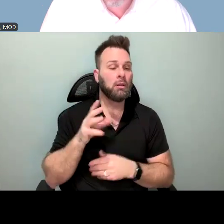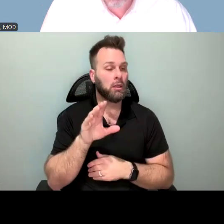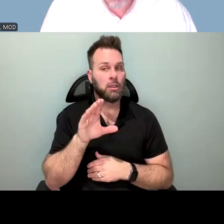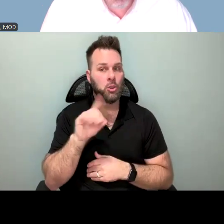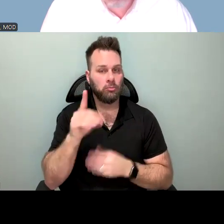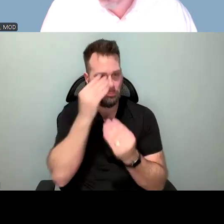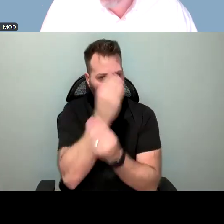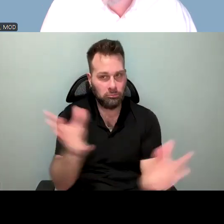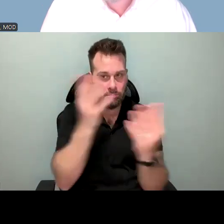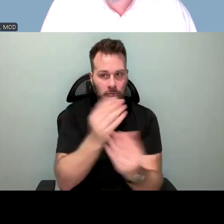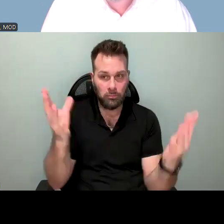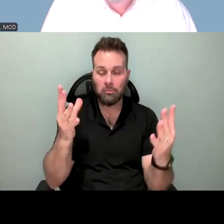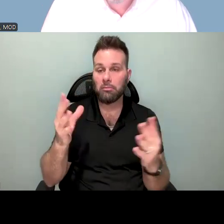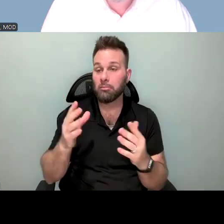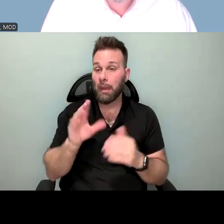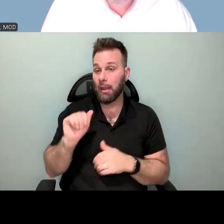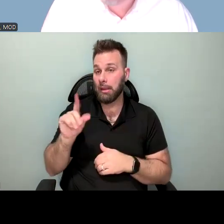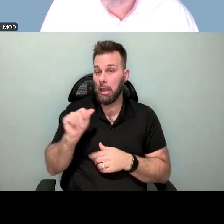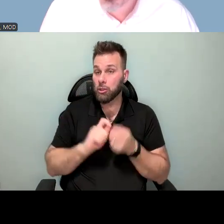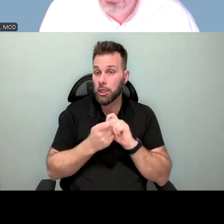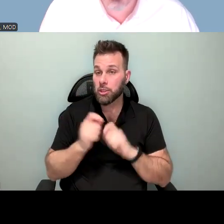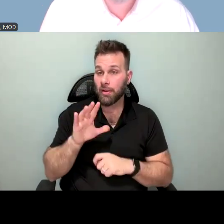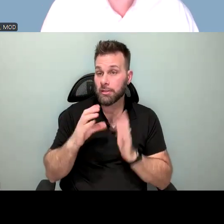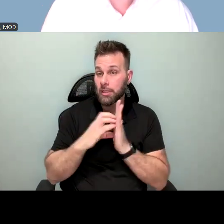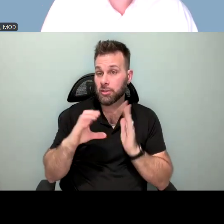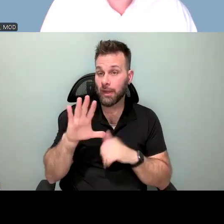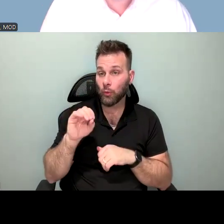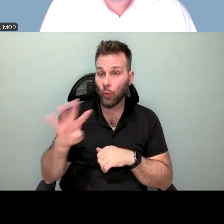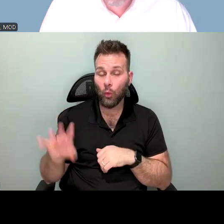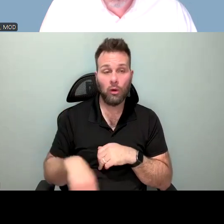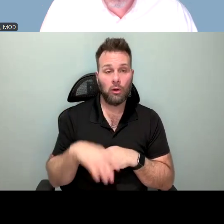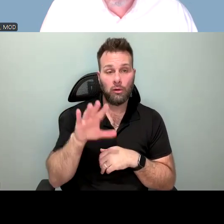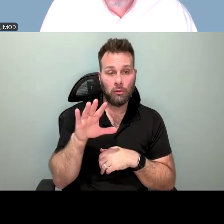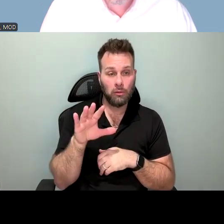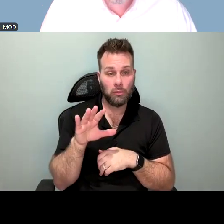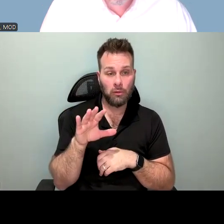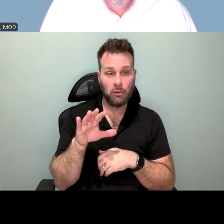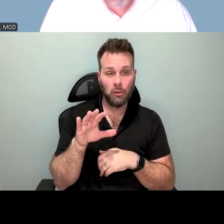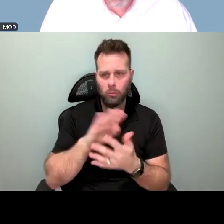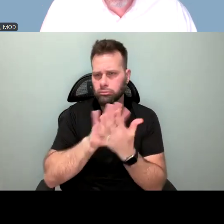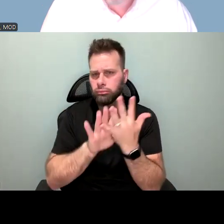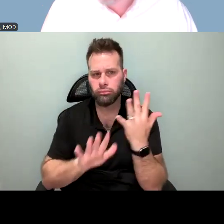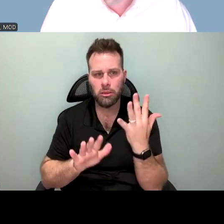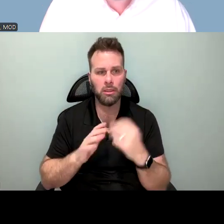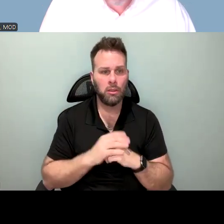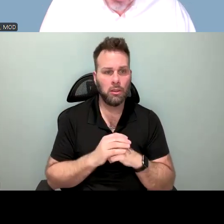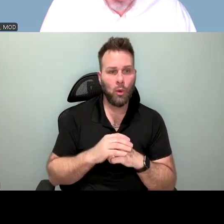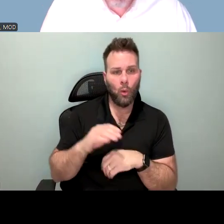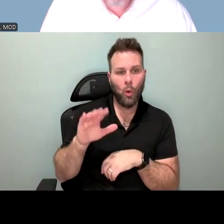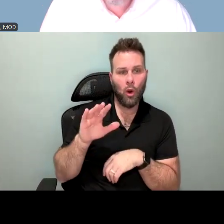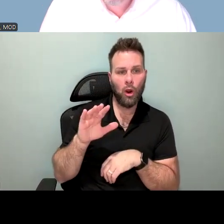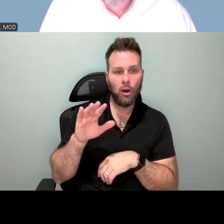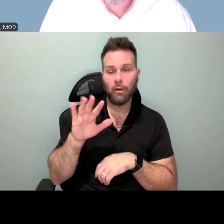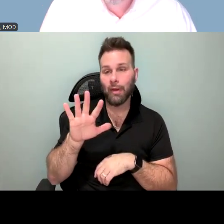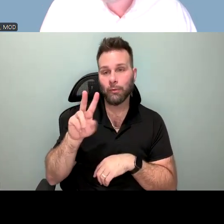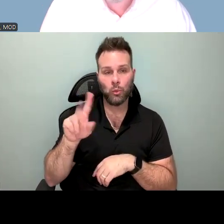Act, updates to Section 504 or 521 CMR, which is our state building code for accessibility, as well as digital